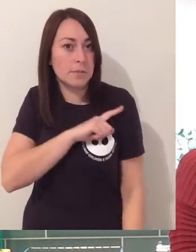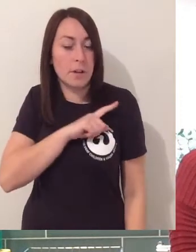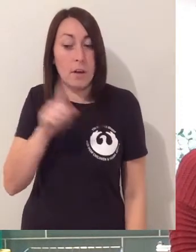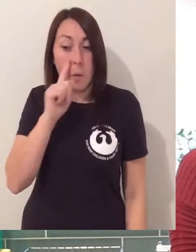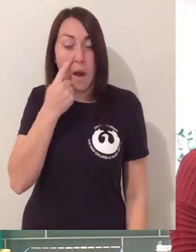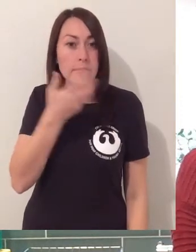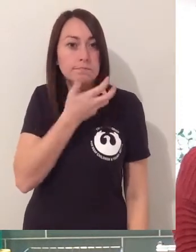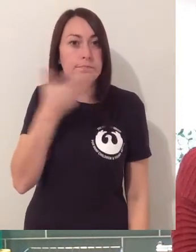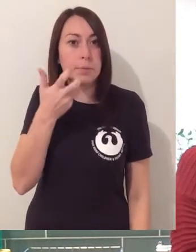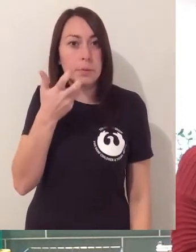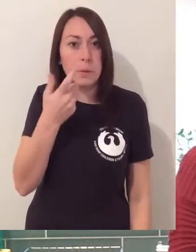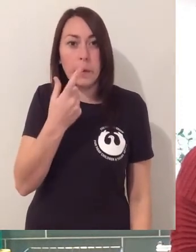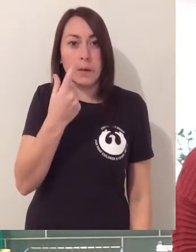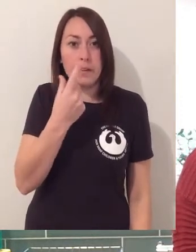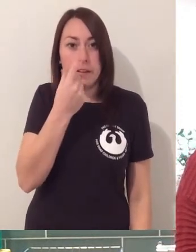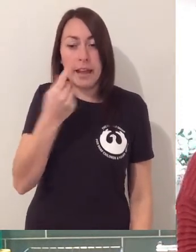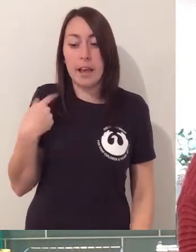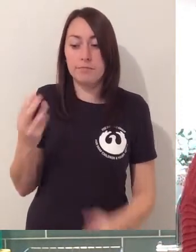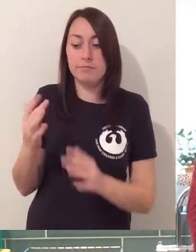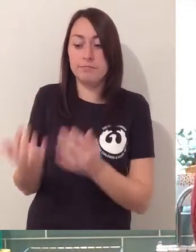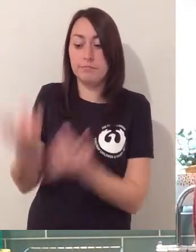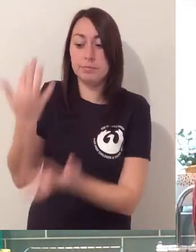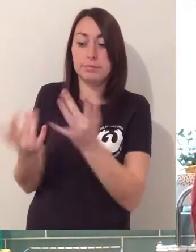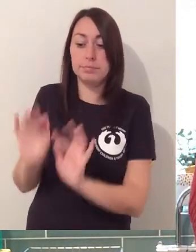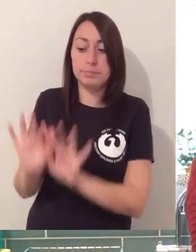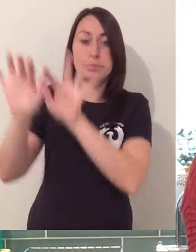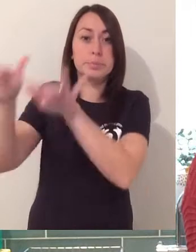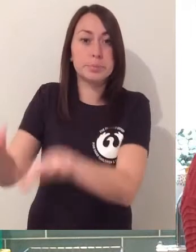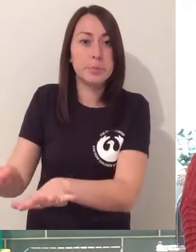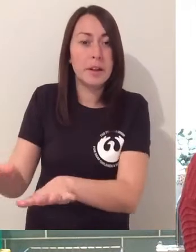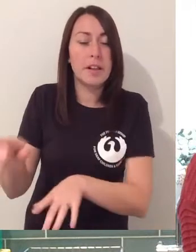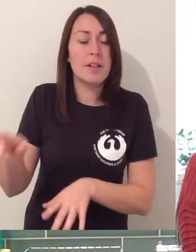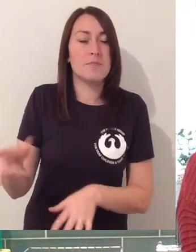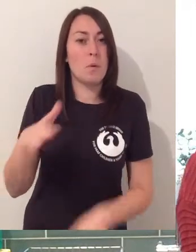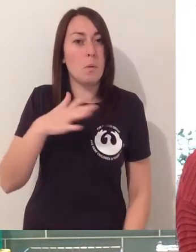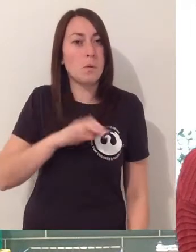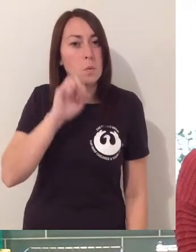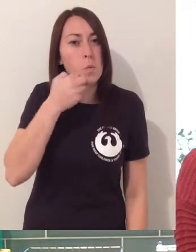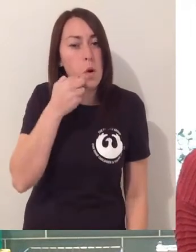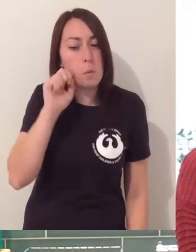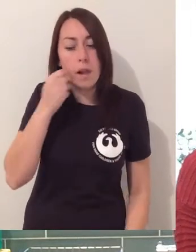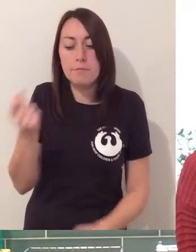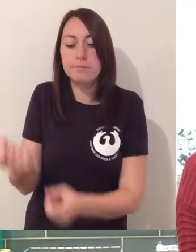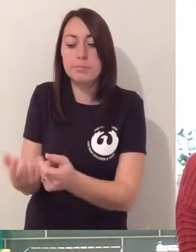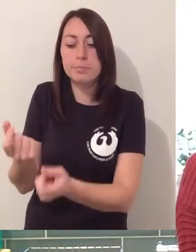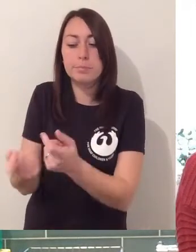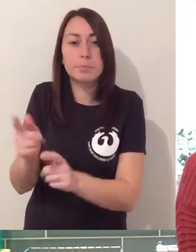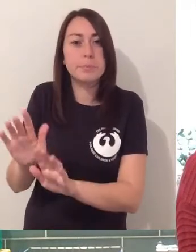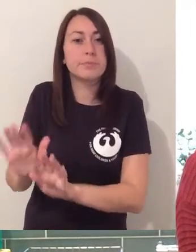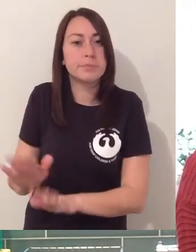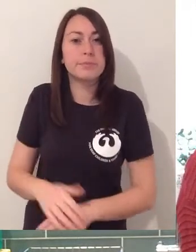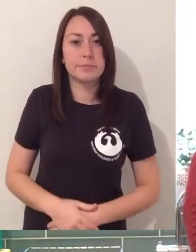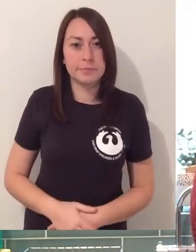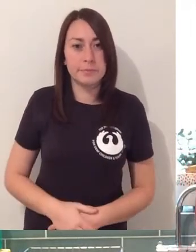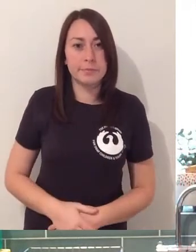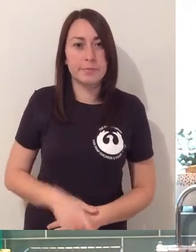hot it may spit. So you want it just on a nice medium heat, warm enough that you're going to hear it sizzle, but not too hot that it's going to spit the oil at you.